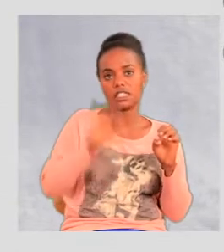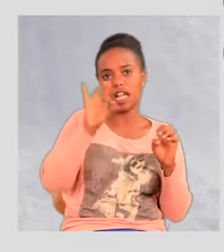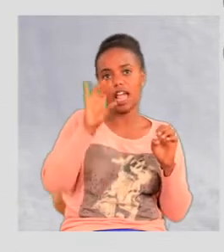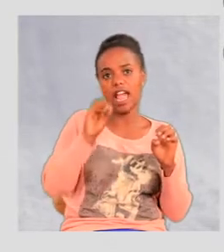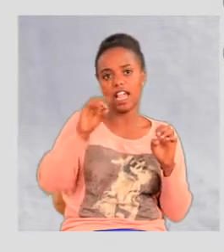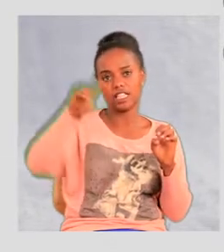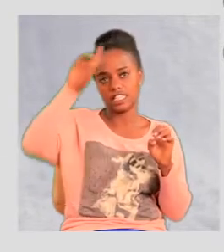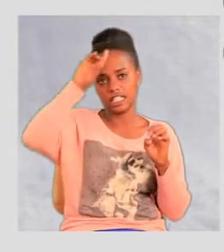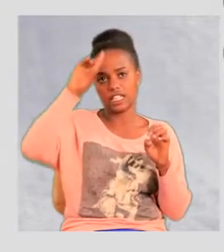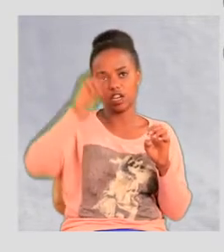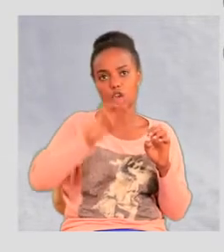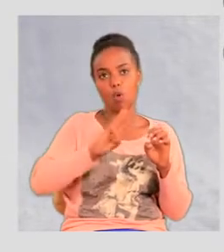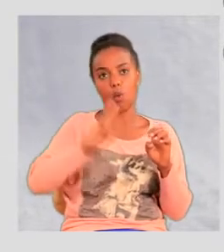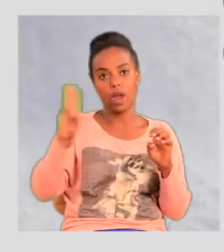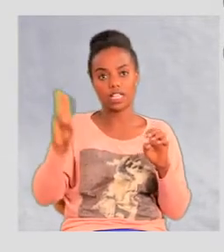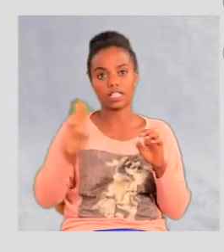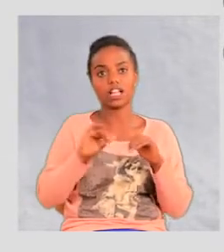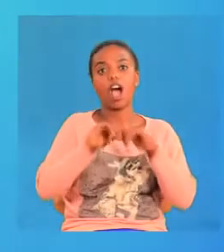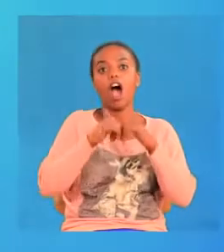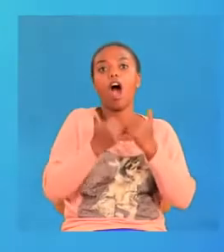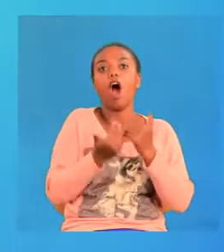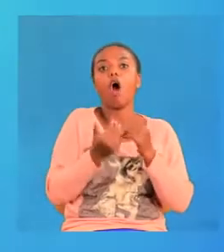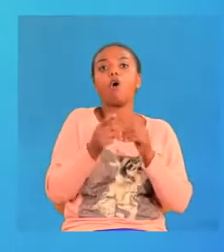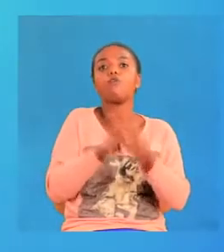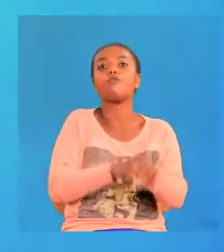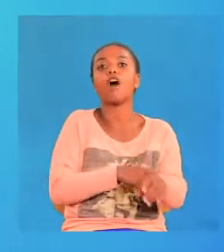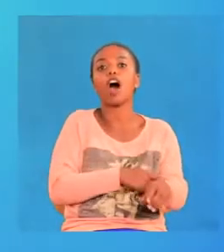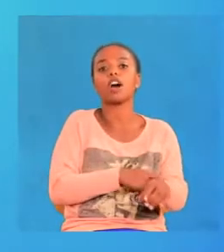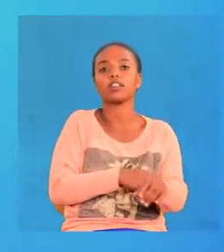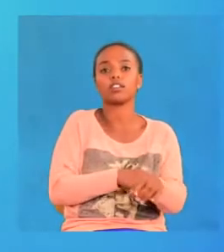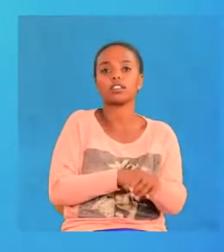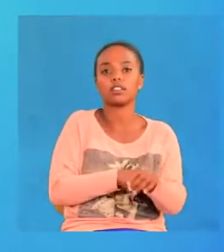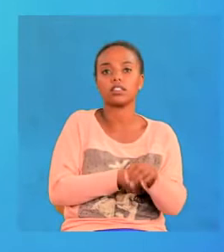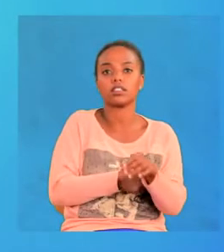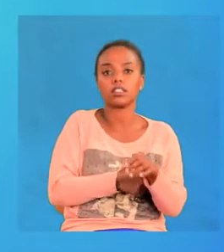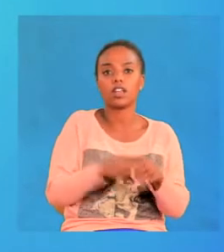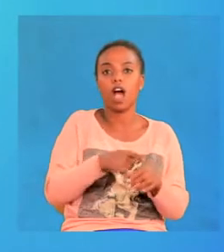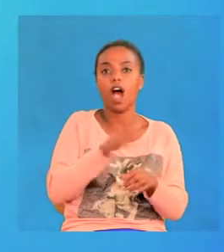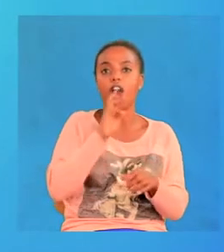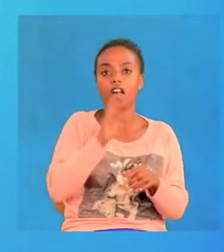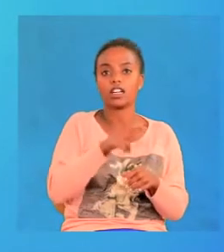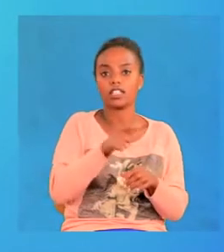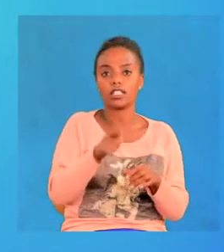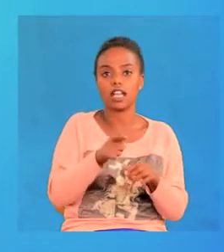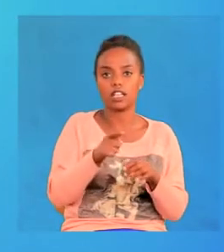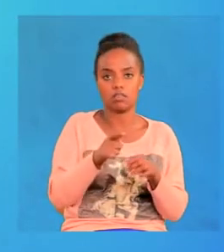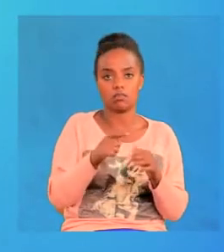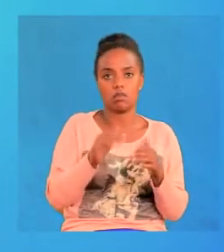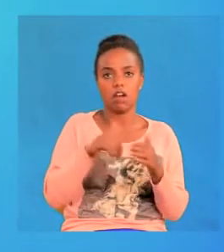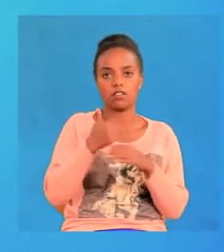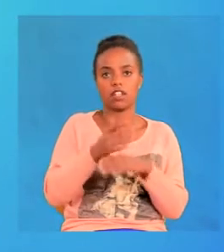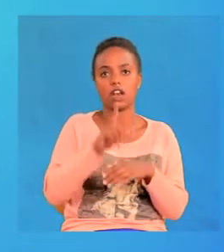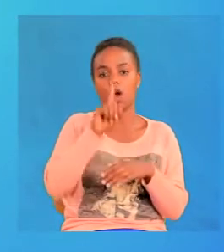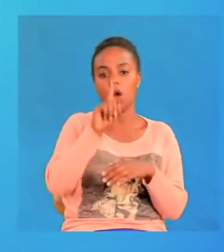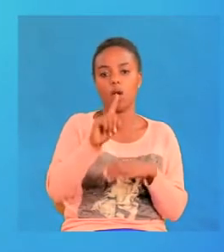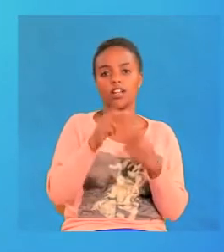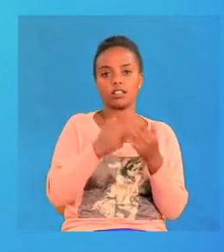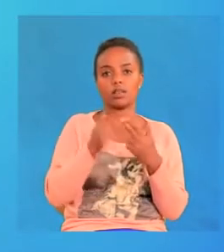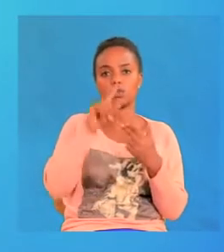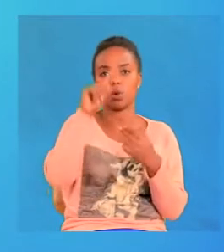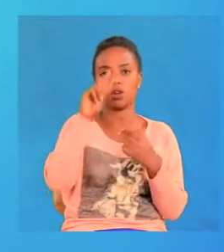the question is, how far apart are they after 1.5 hours?